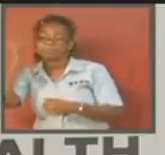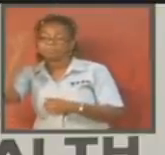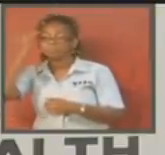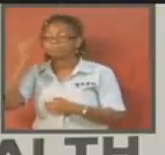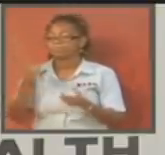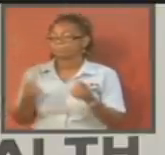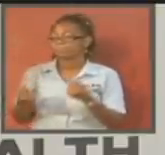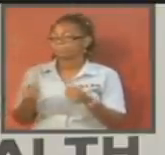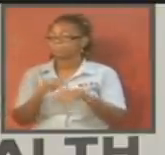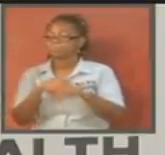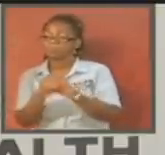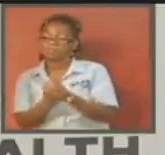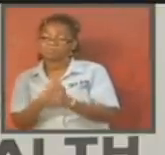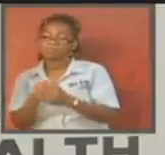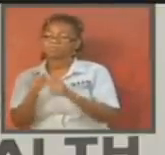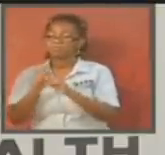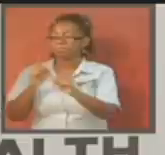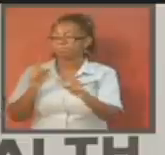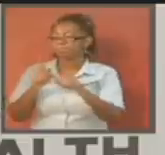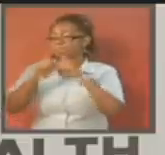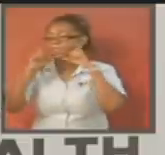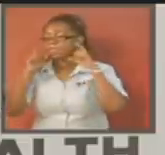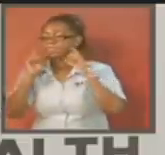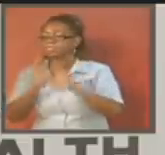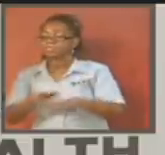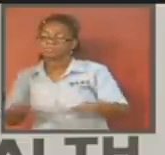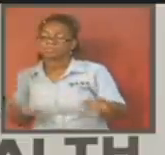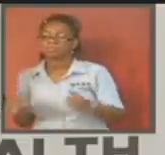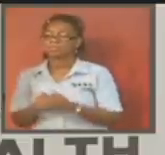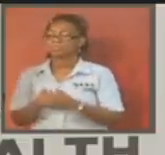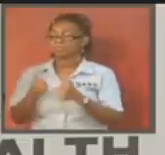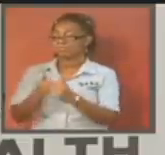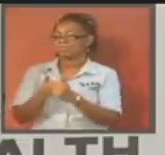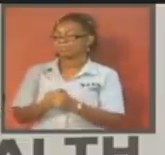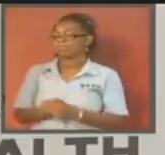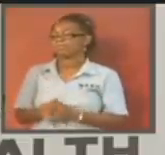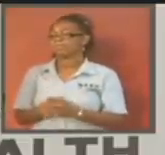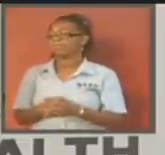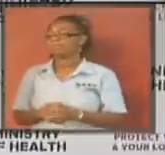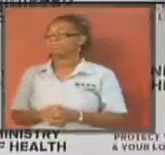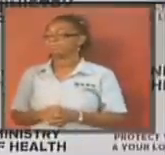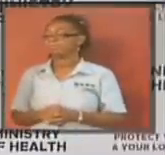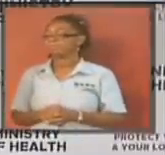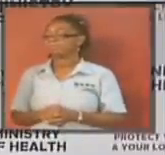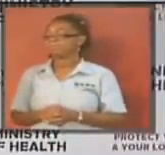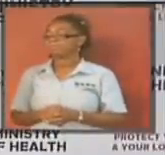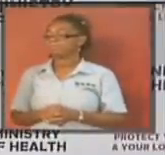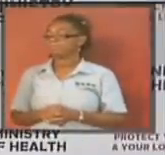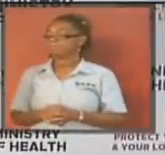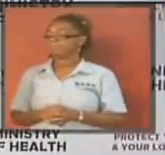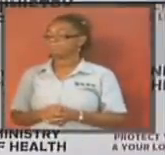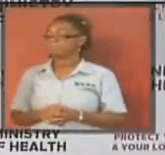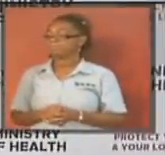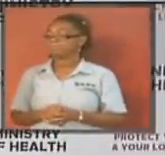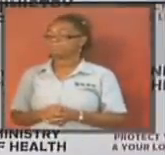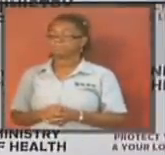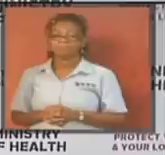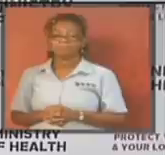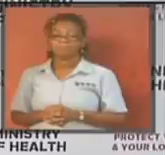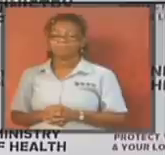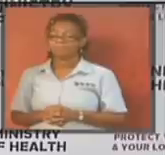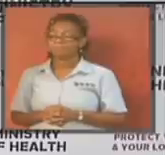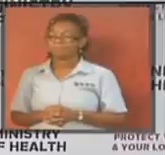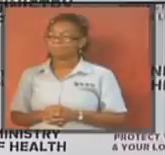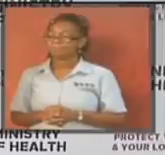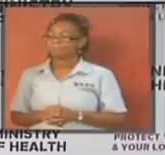once you tell them all the time, they actually follow your lead. Thank you for that. And thank you, Dr. Paul. We will go back to Radio